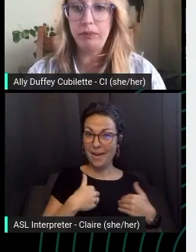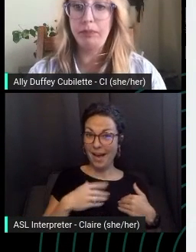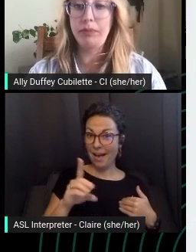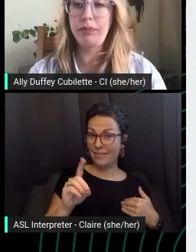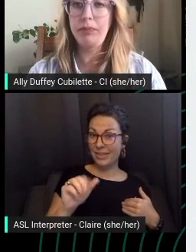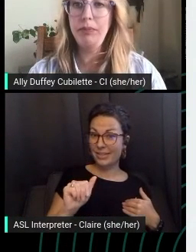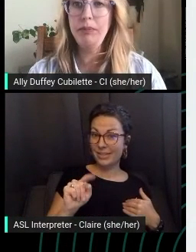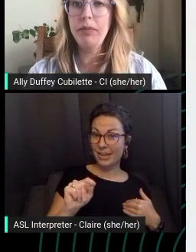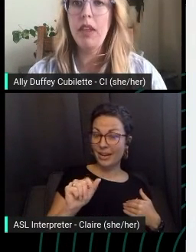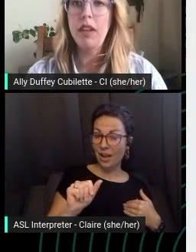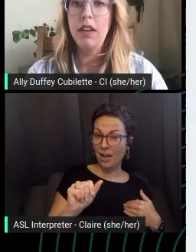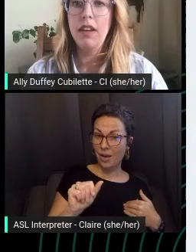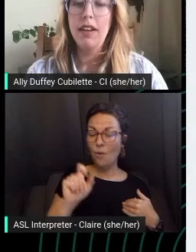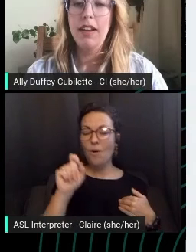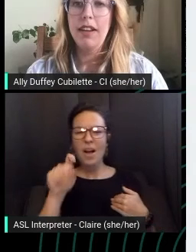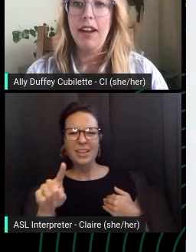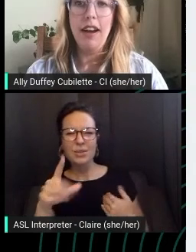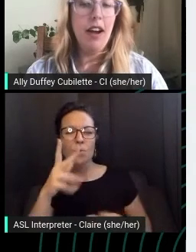that?